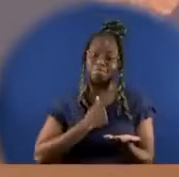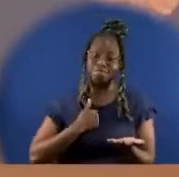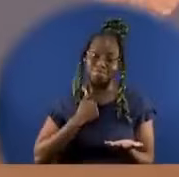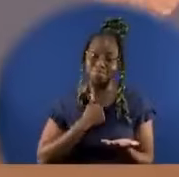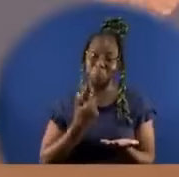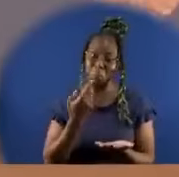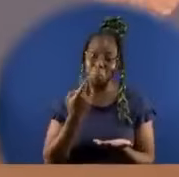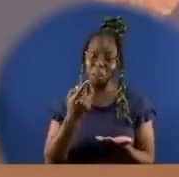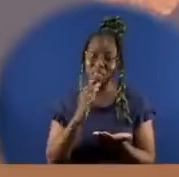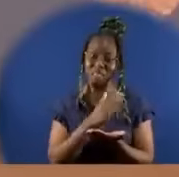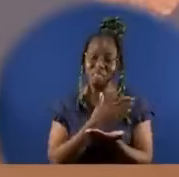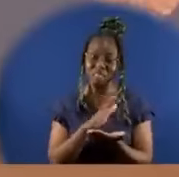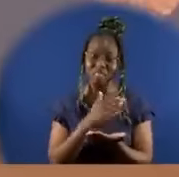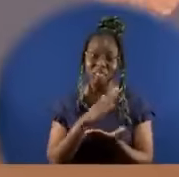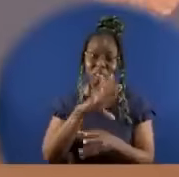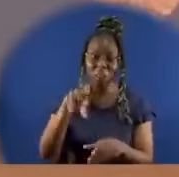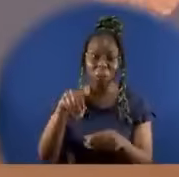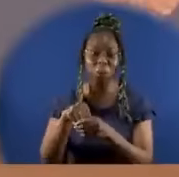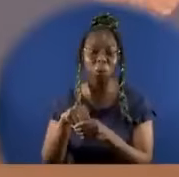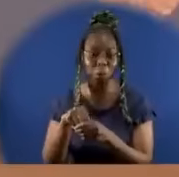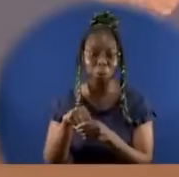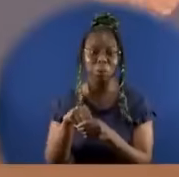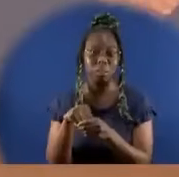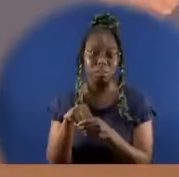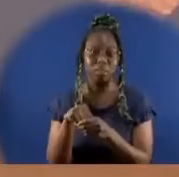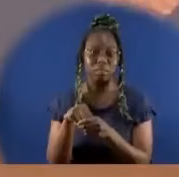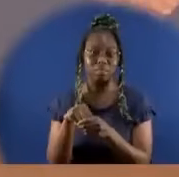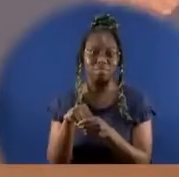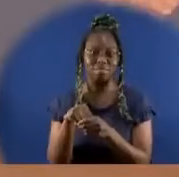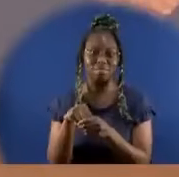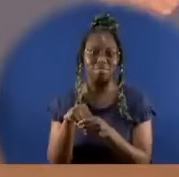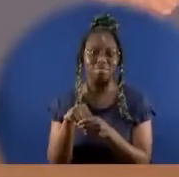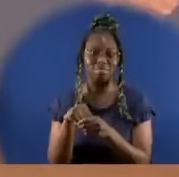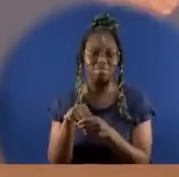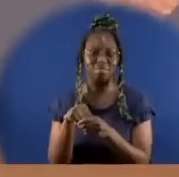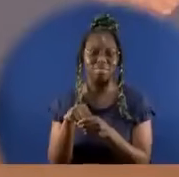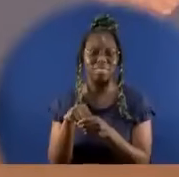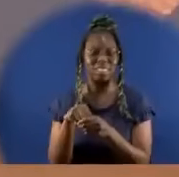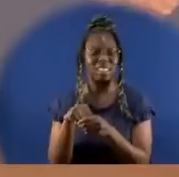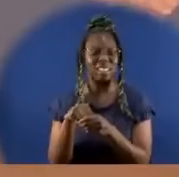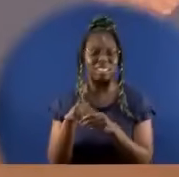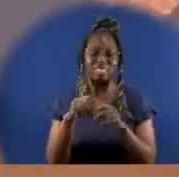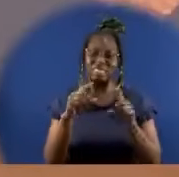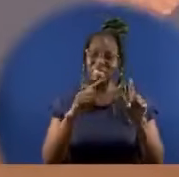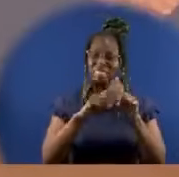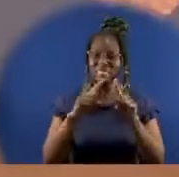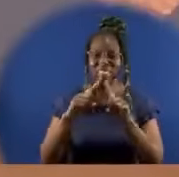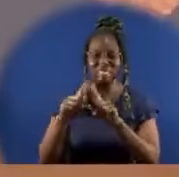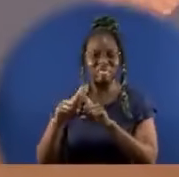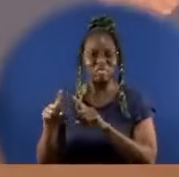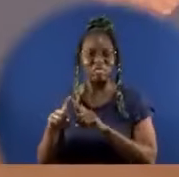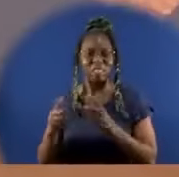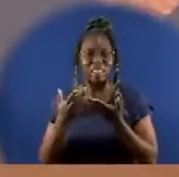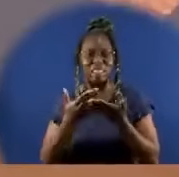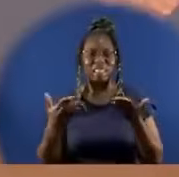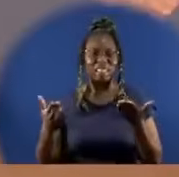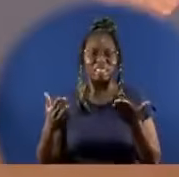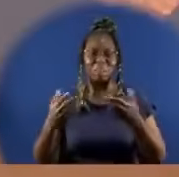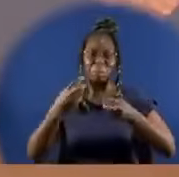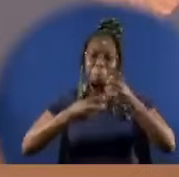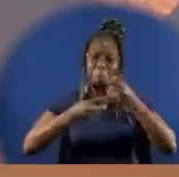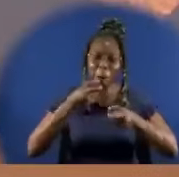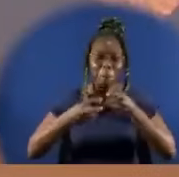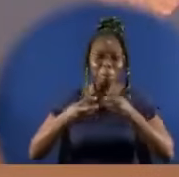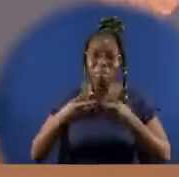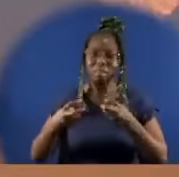children included a fallacy of epic proportion. I mean, it